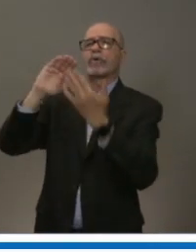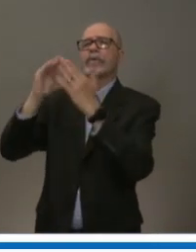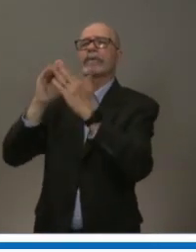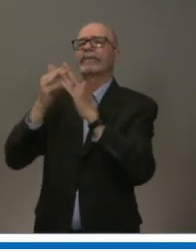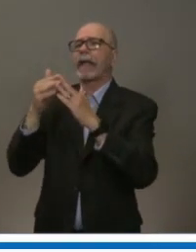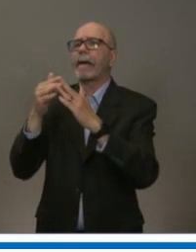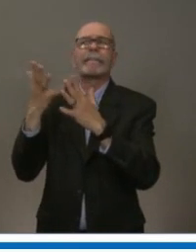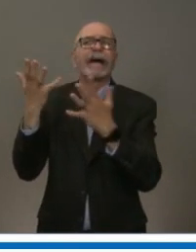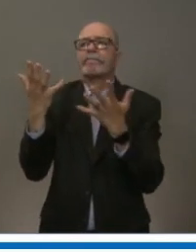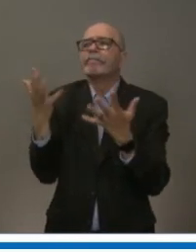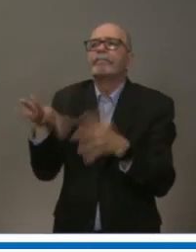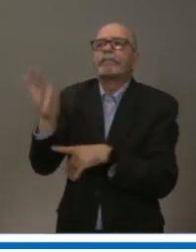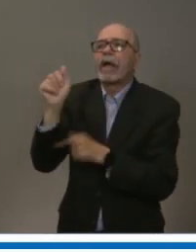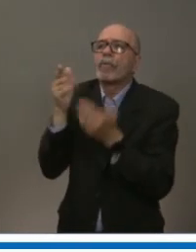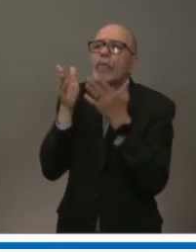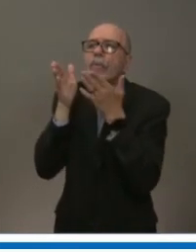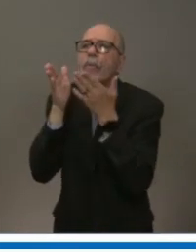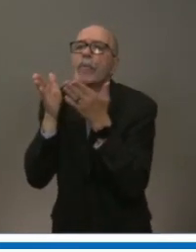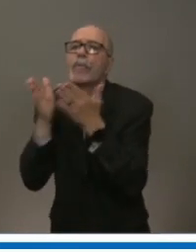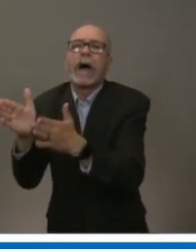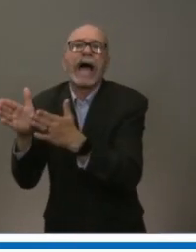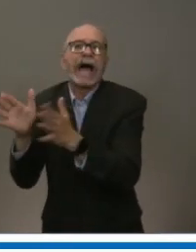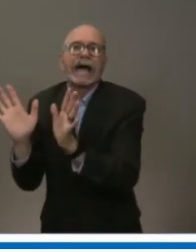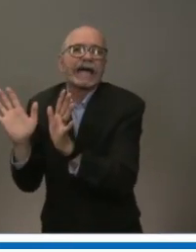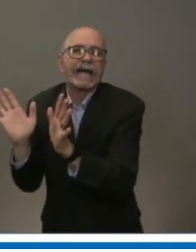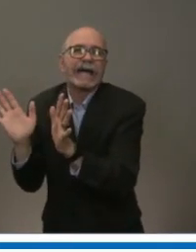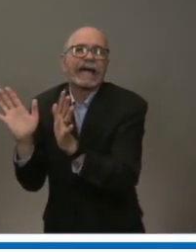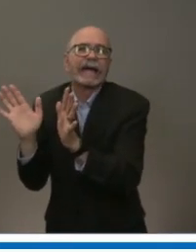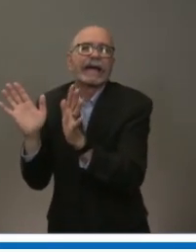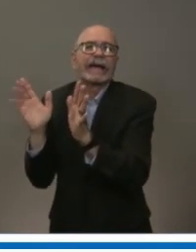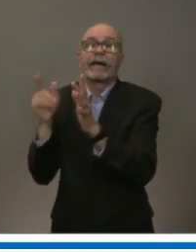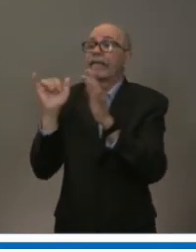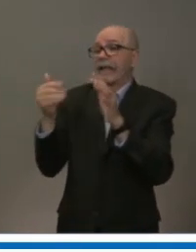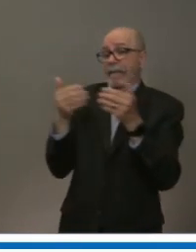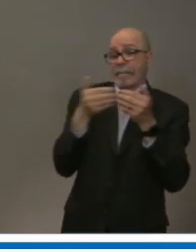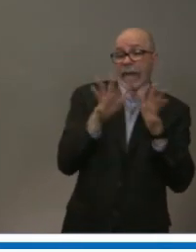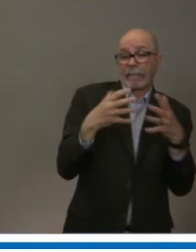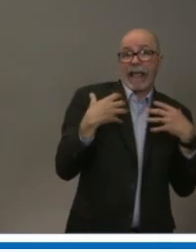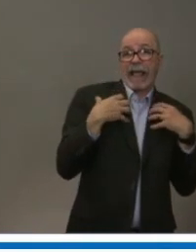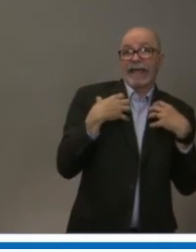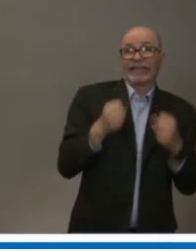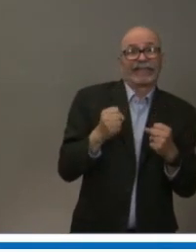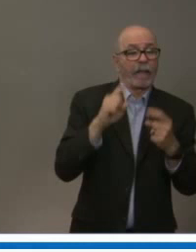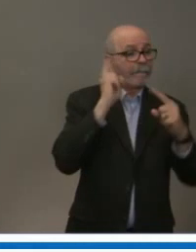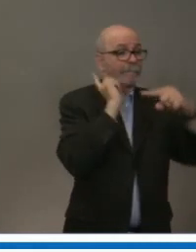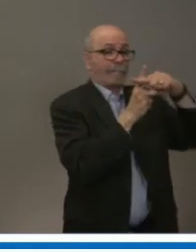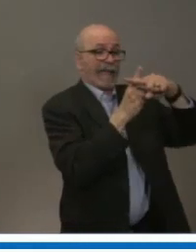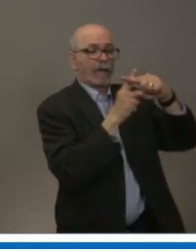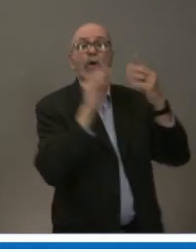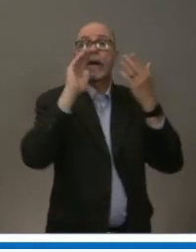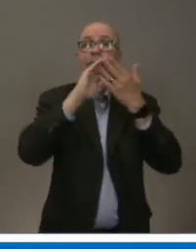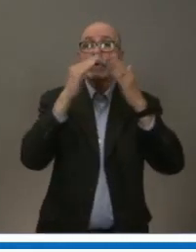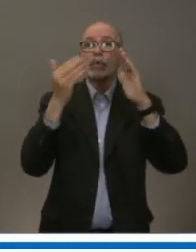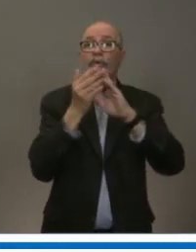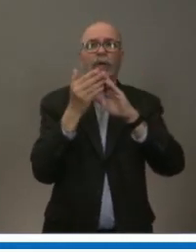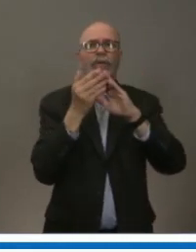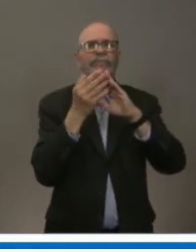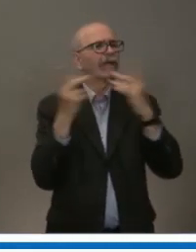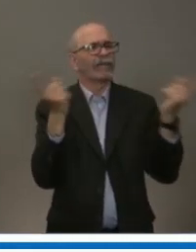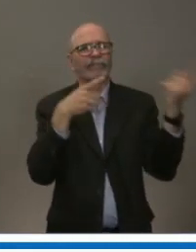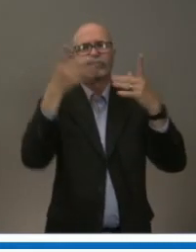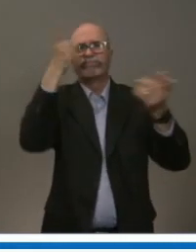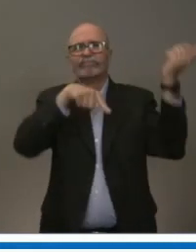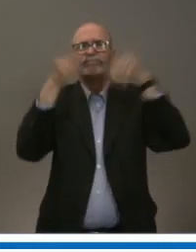it was not either or. I think both public health and the health system and the community were from the very beginning working together, understanding that there was a